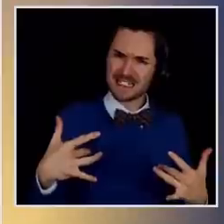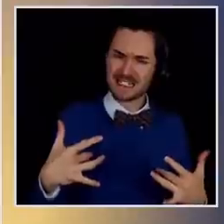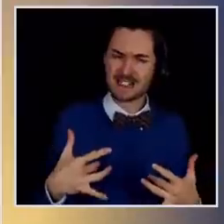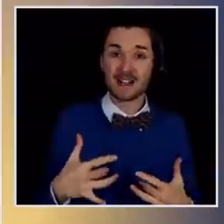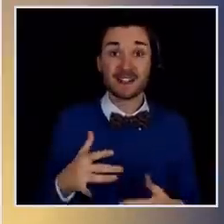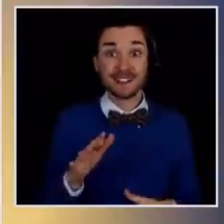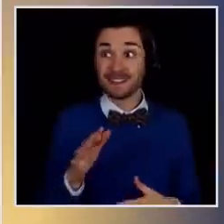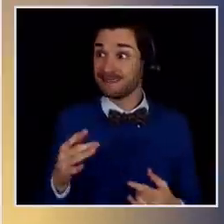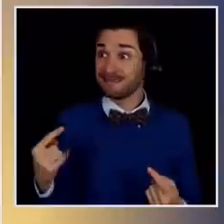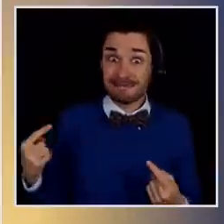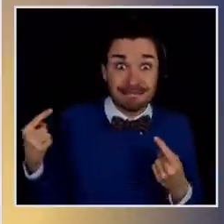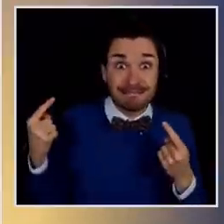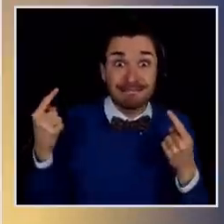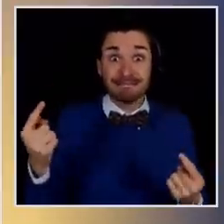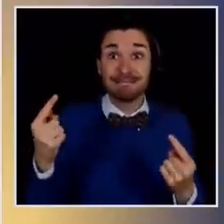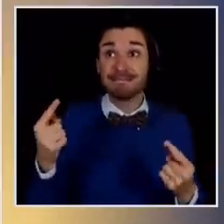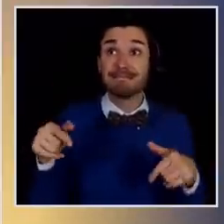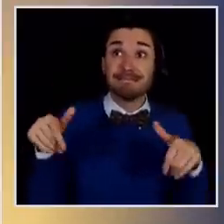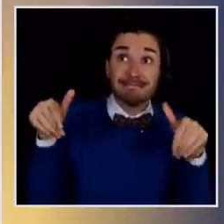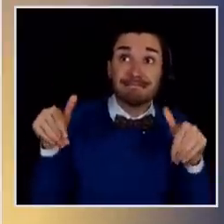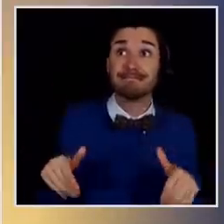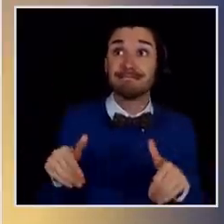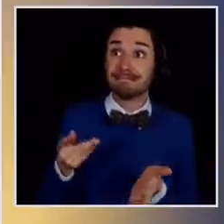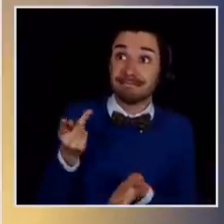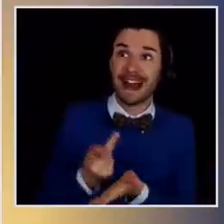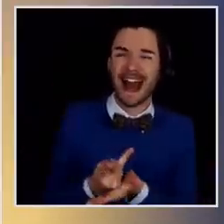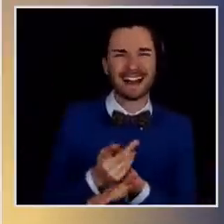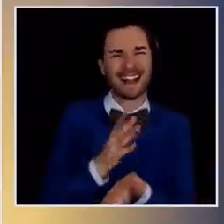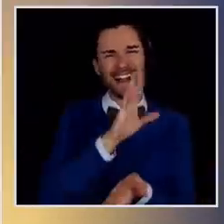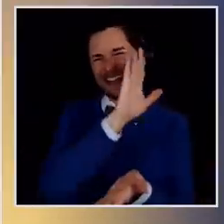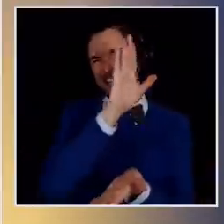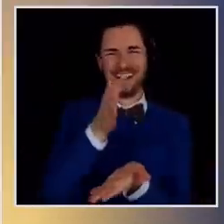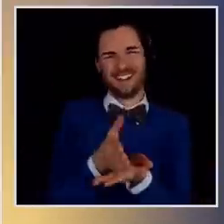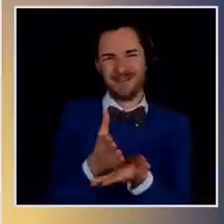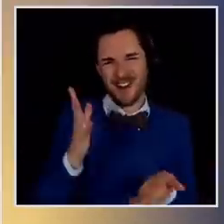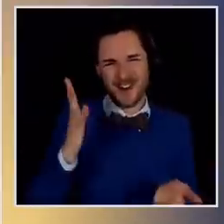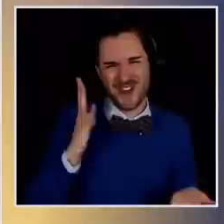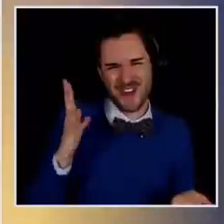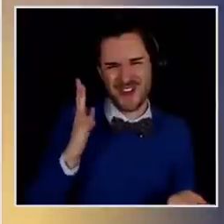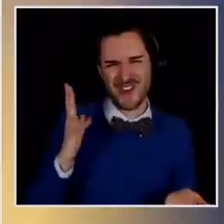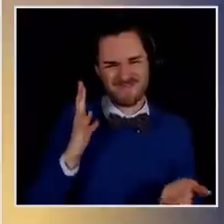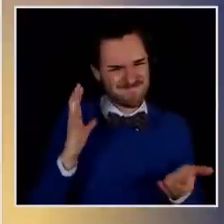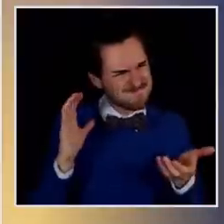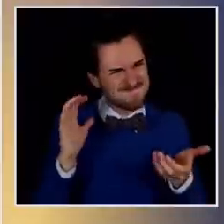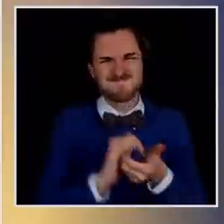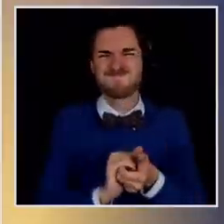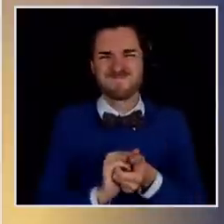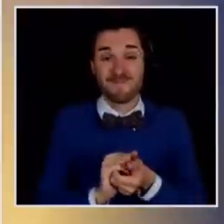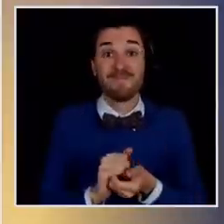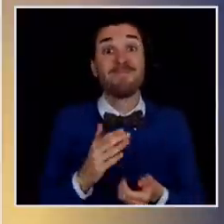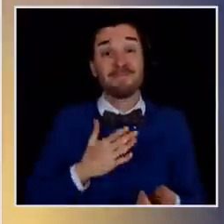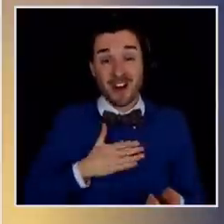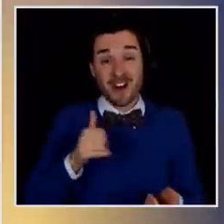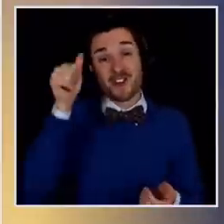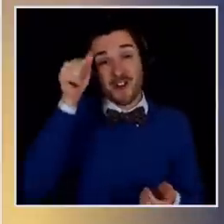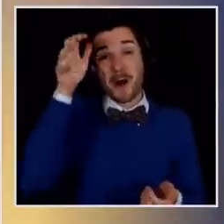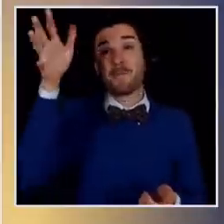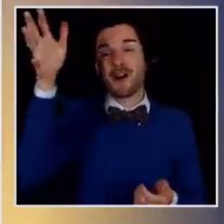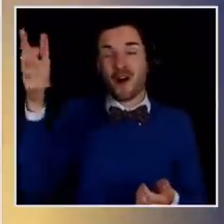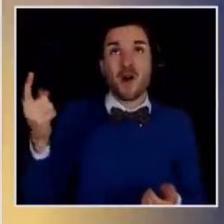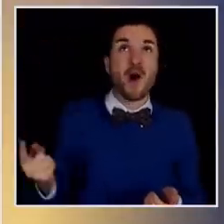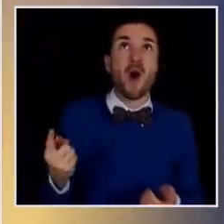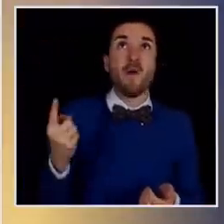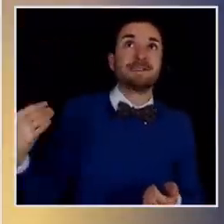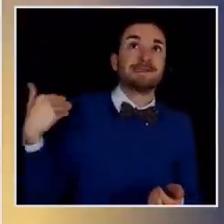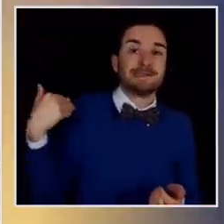never been anything we've tried we've not been able to do. So remember, as my grandpa, our grandpa used to say when I walked out of his